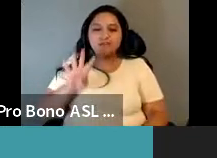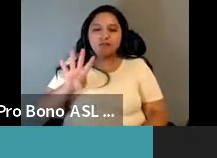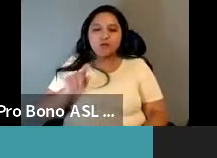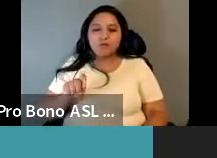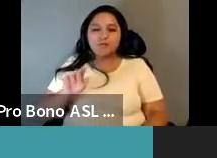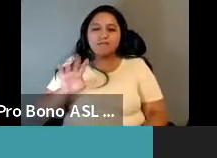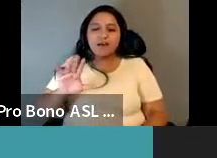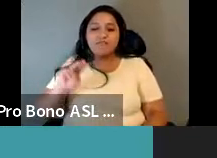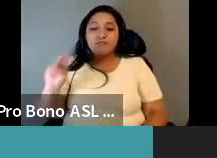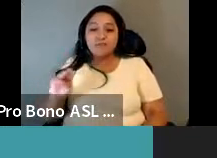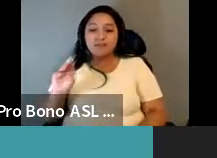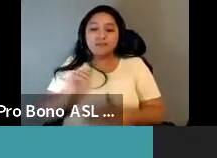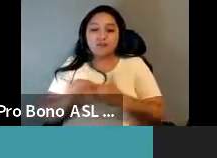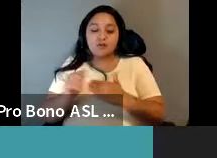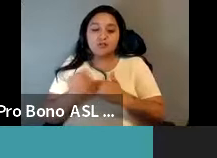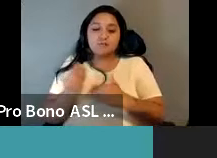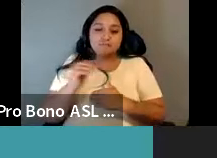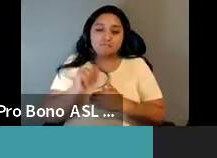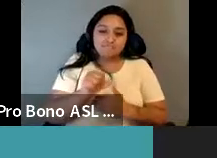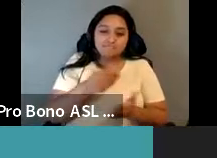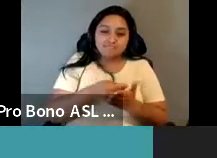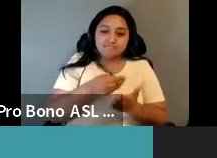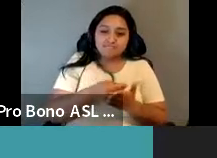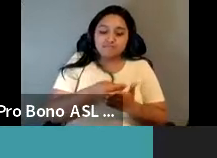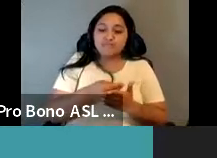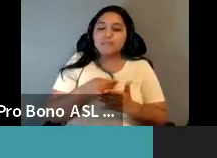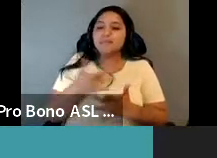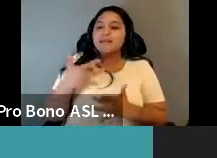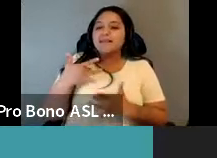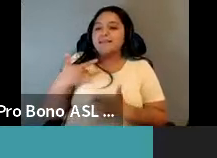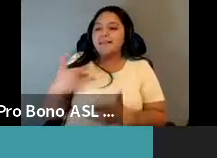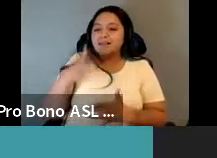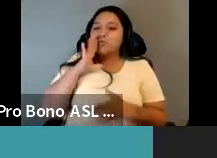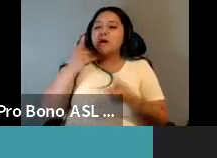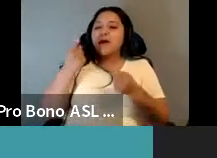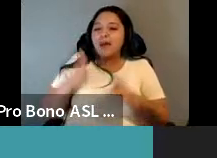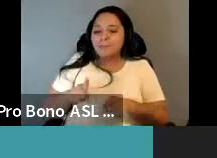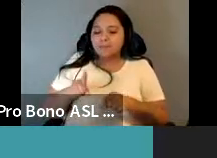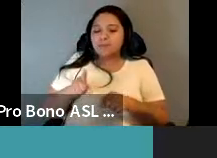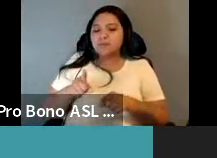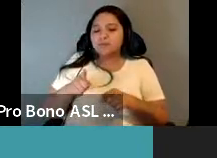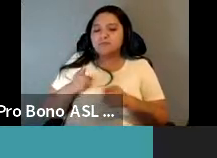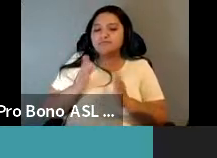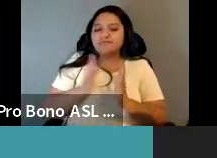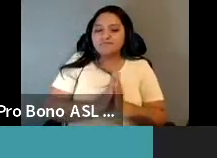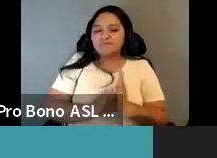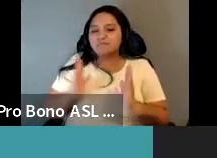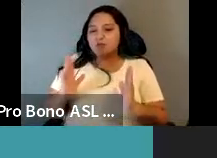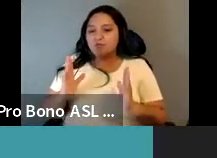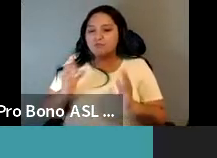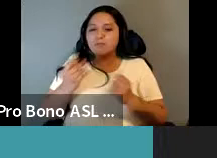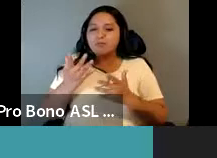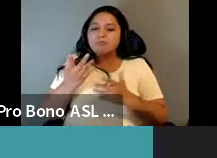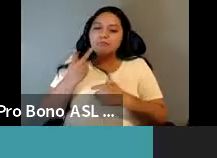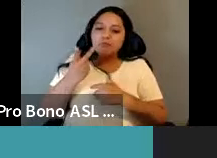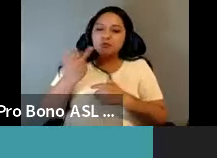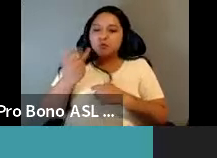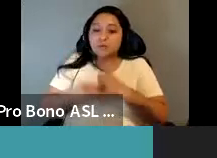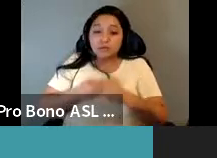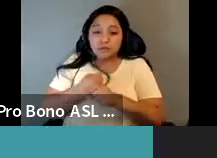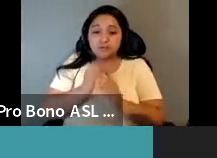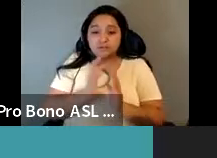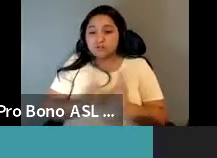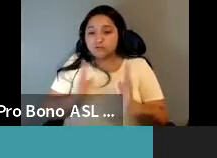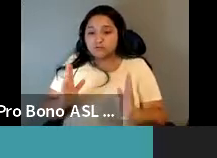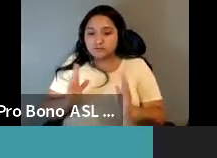funding, which would likely be phased in over multiple years. And I would be remiss if I didn't mention